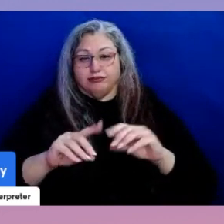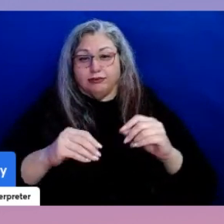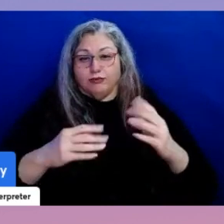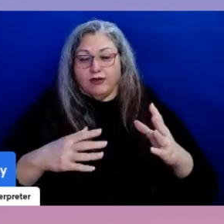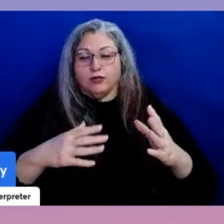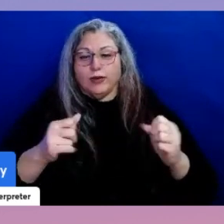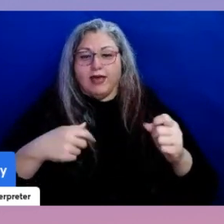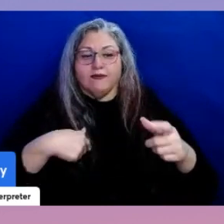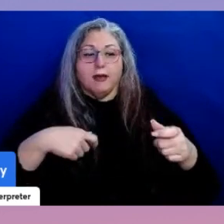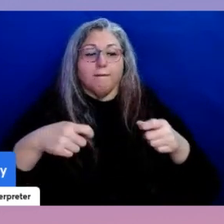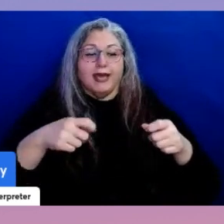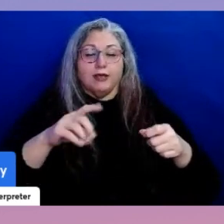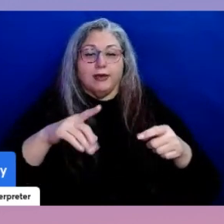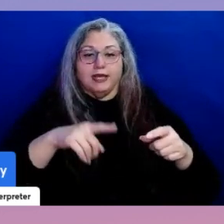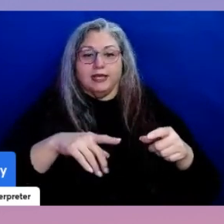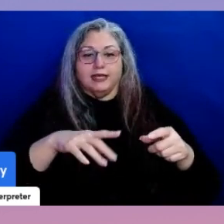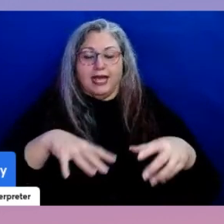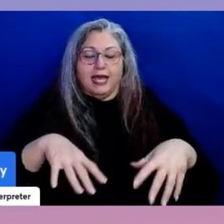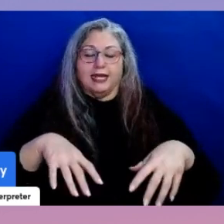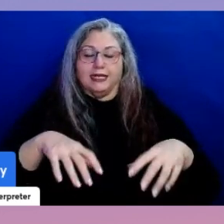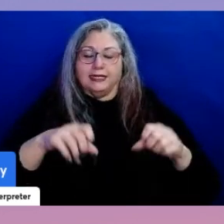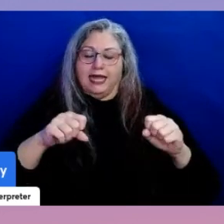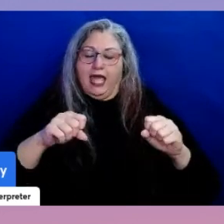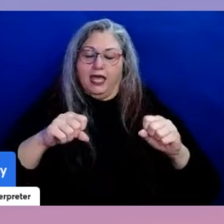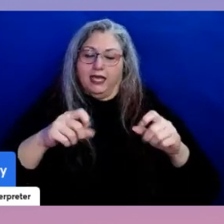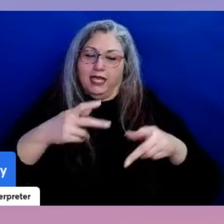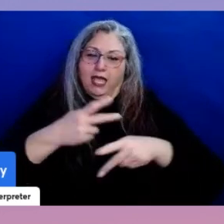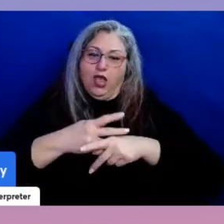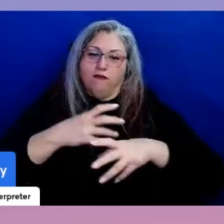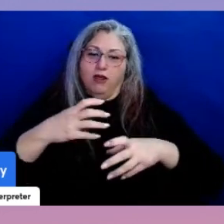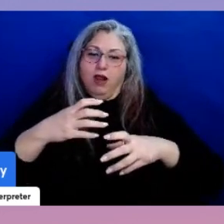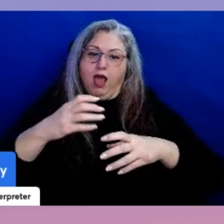taken away a lot of the overhead of managing a database yourself.